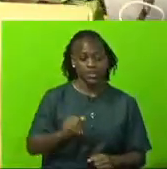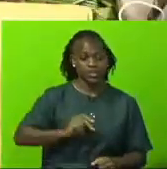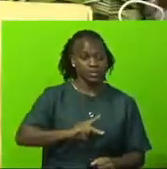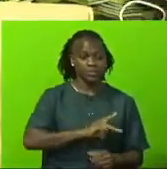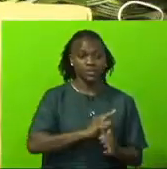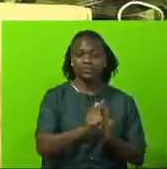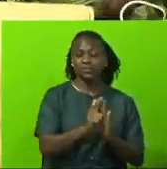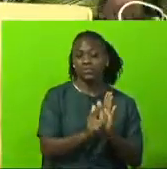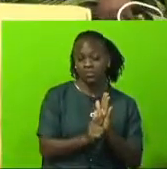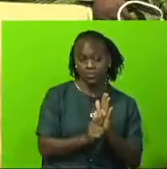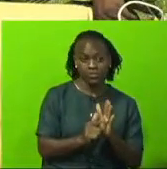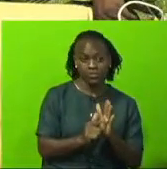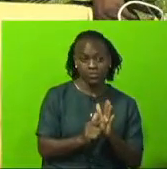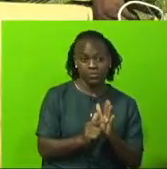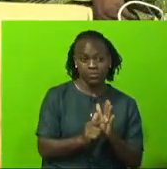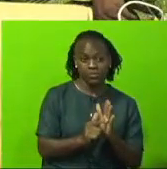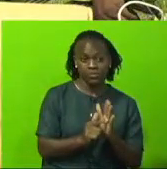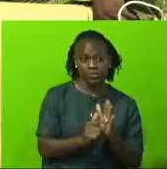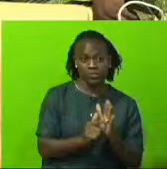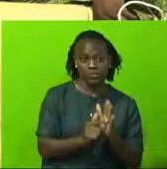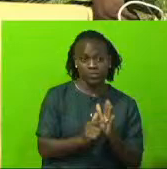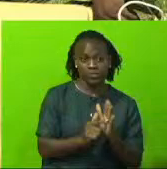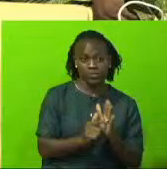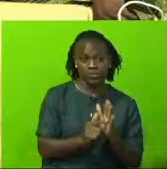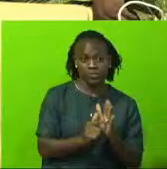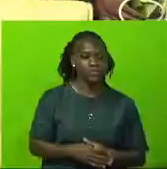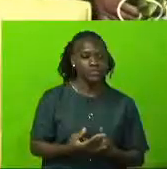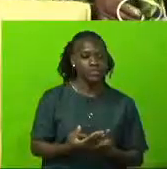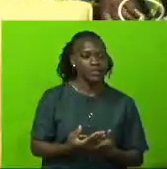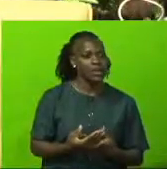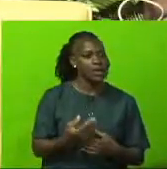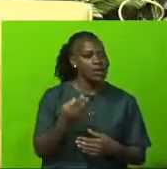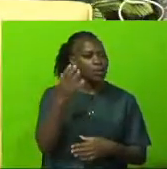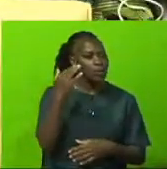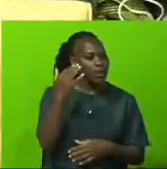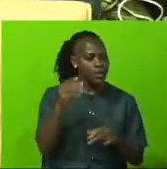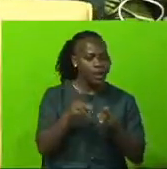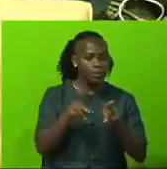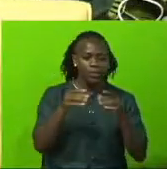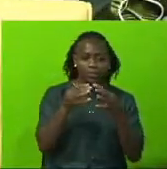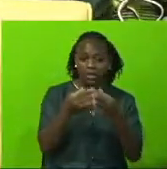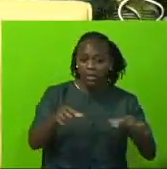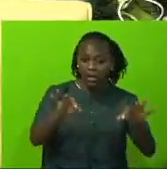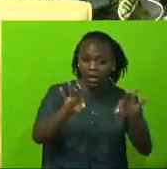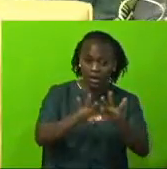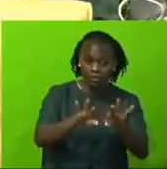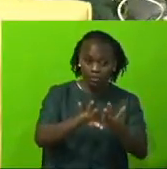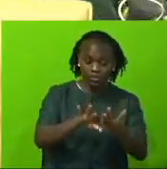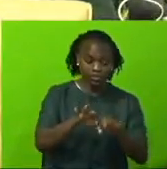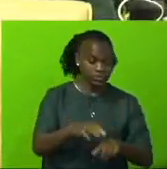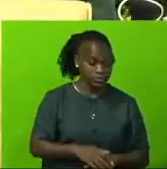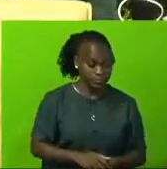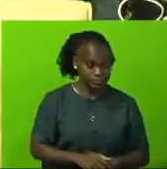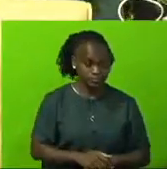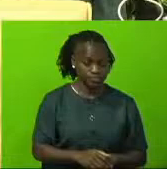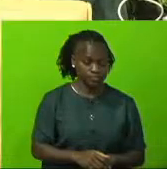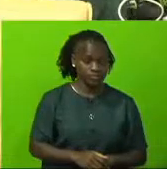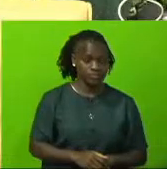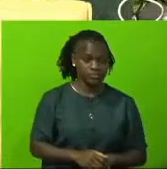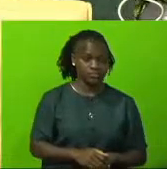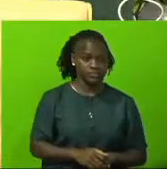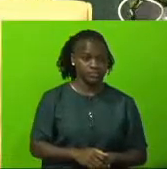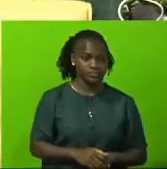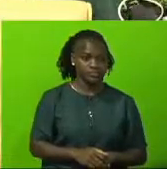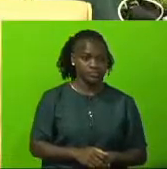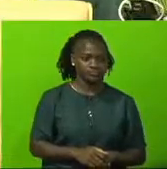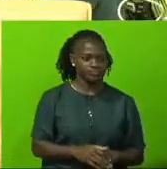House on a matter of public importance. So, Speaker, it has come